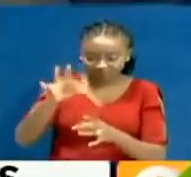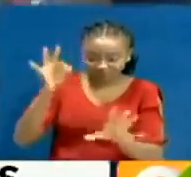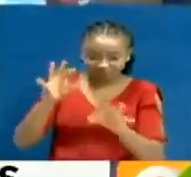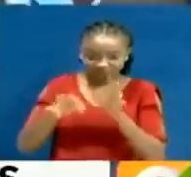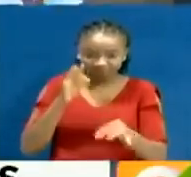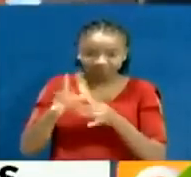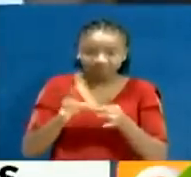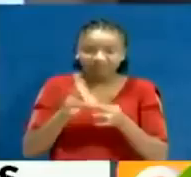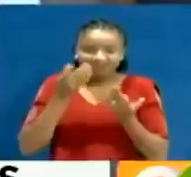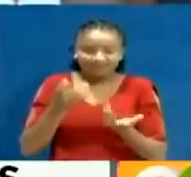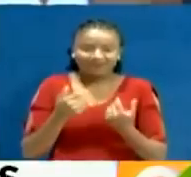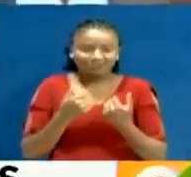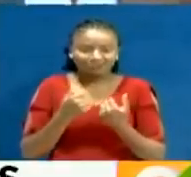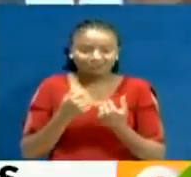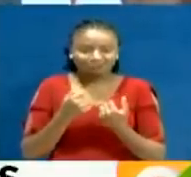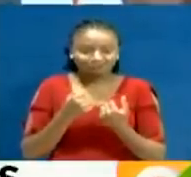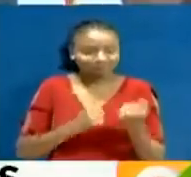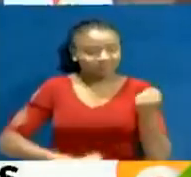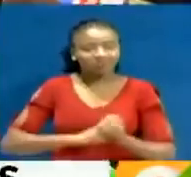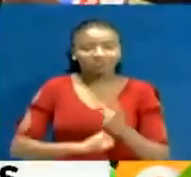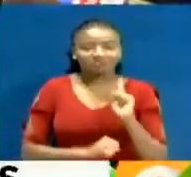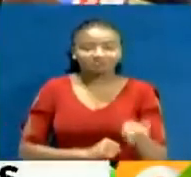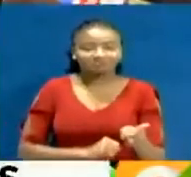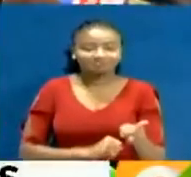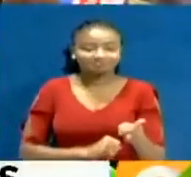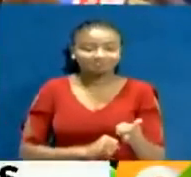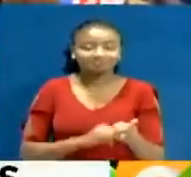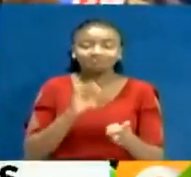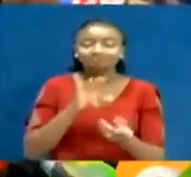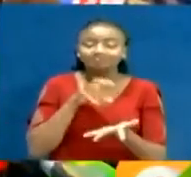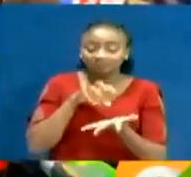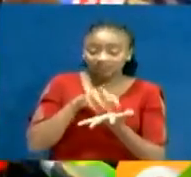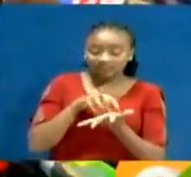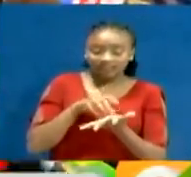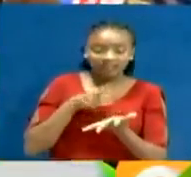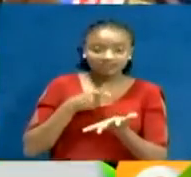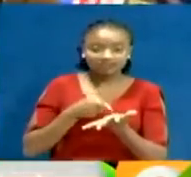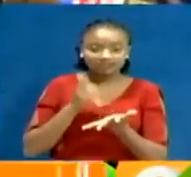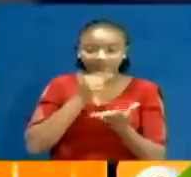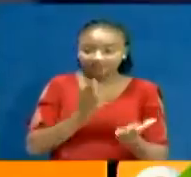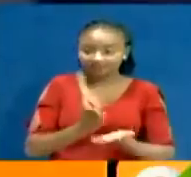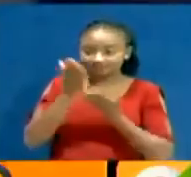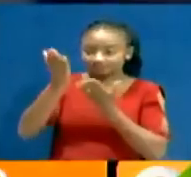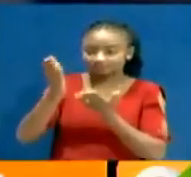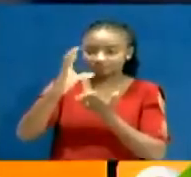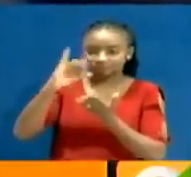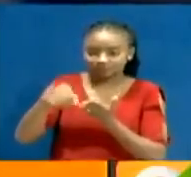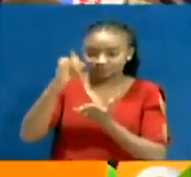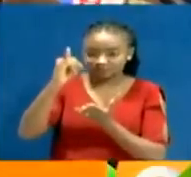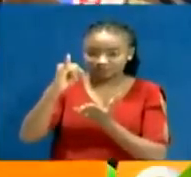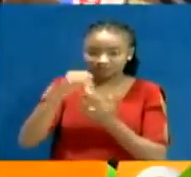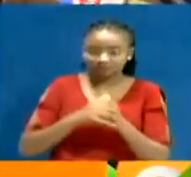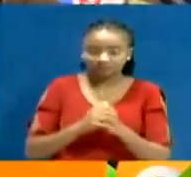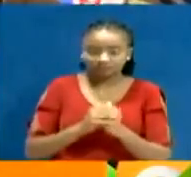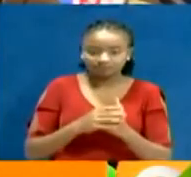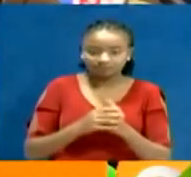their lot with Mukhtar as their new county head. The case has been referred to the Chief Justice for the